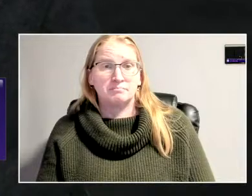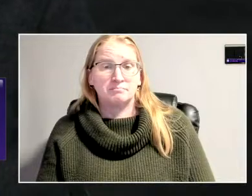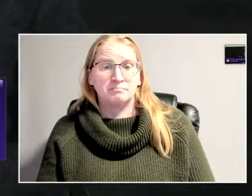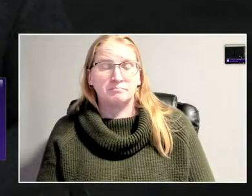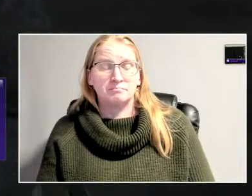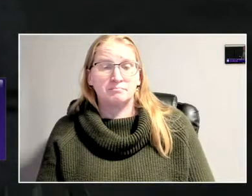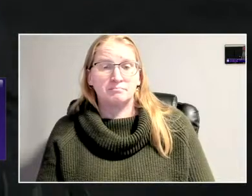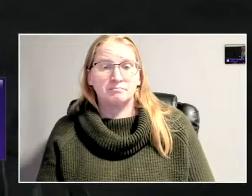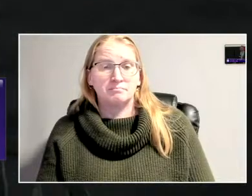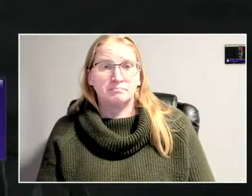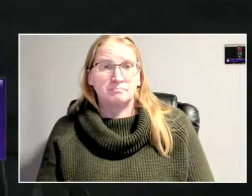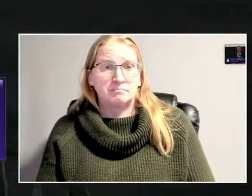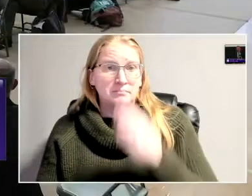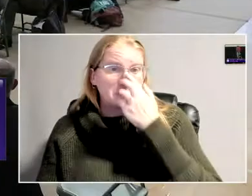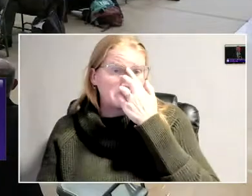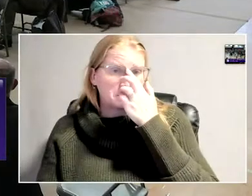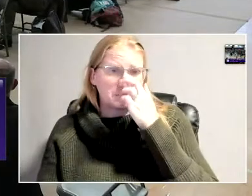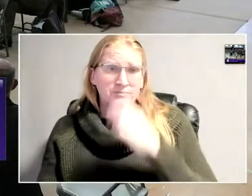Miss